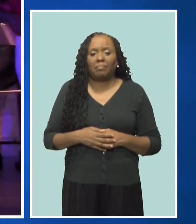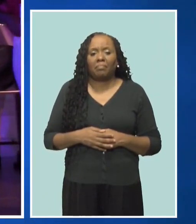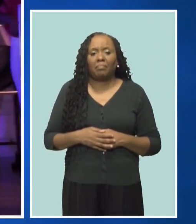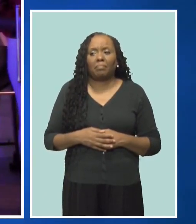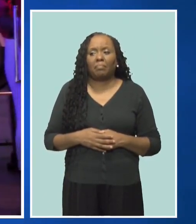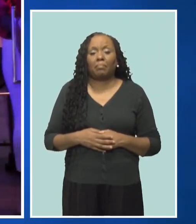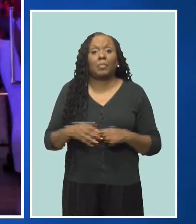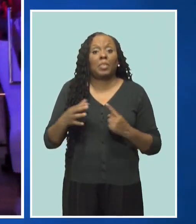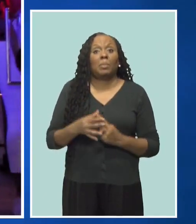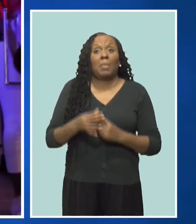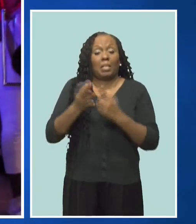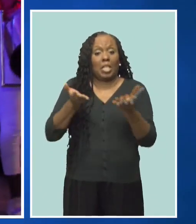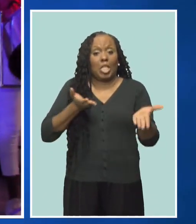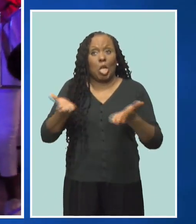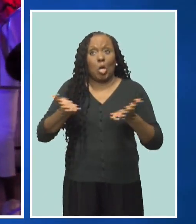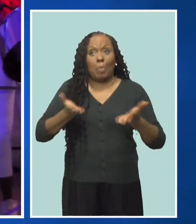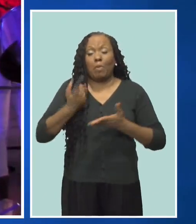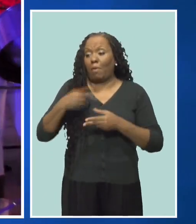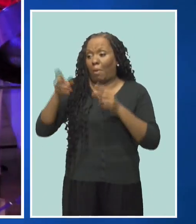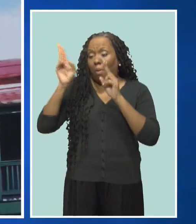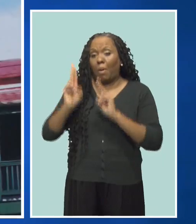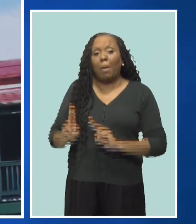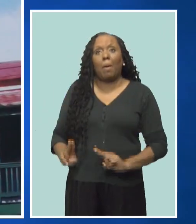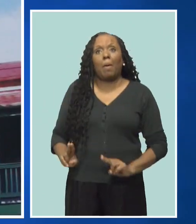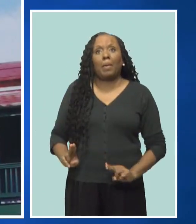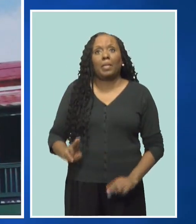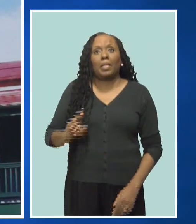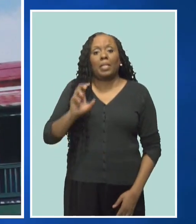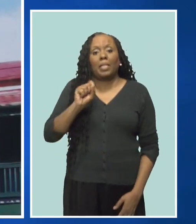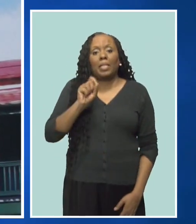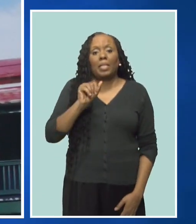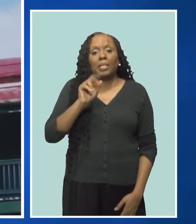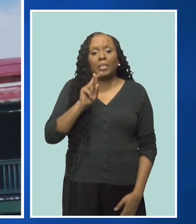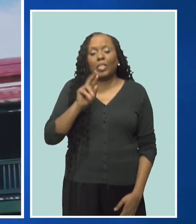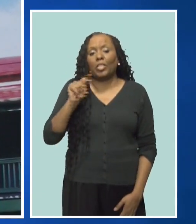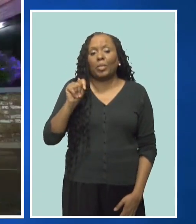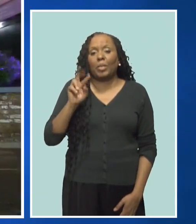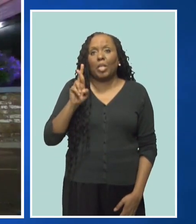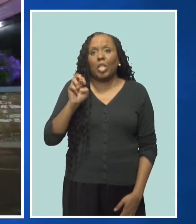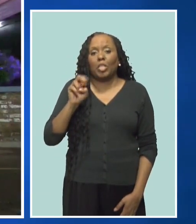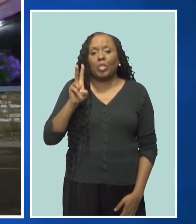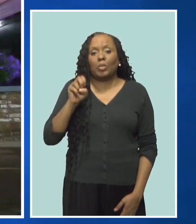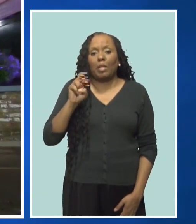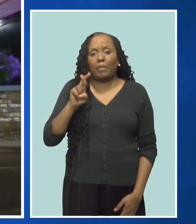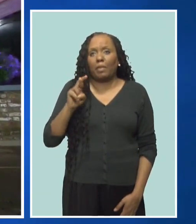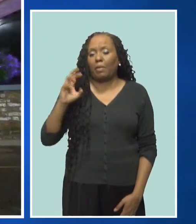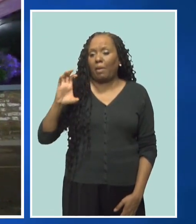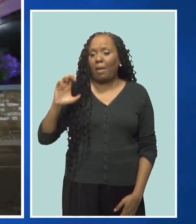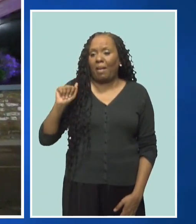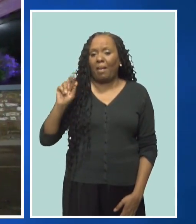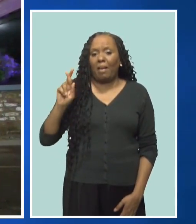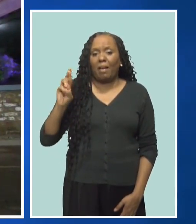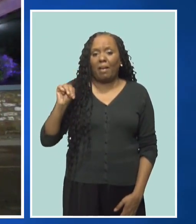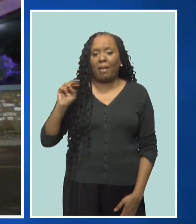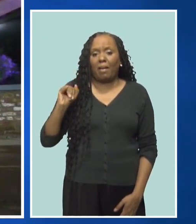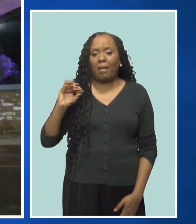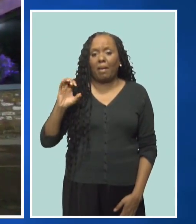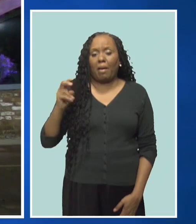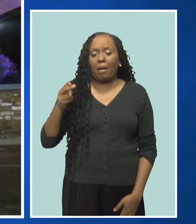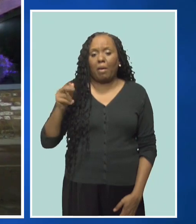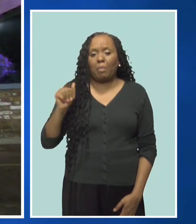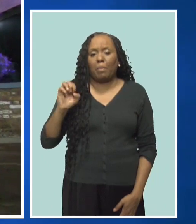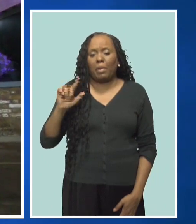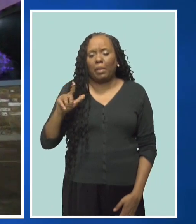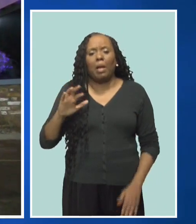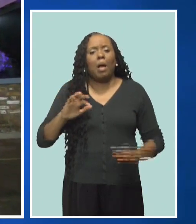This special ceremony was held to honor the legacy of Sir Trevor Carmichael and as a mark of respect for his contribution to the Barbados